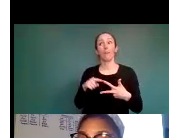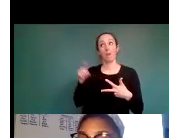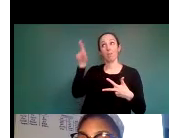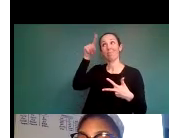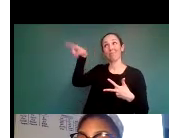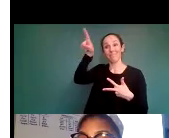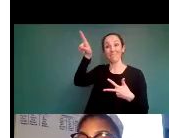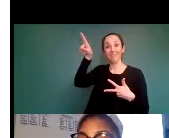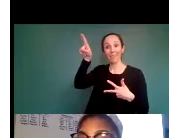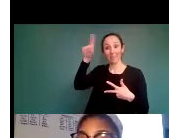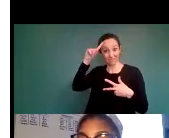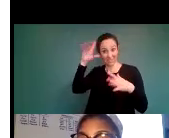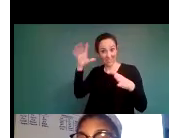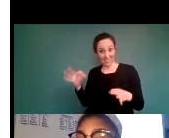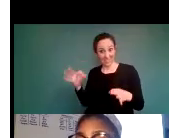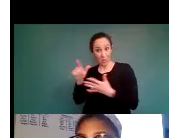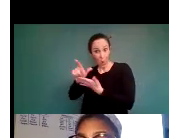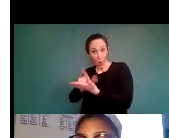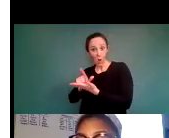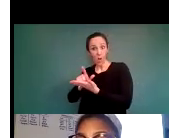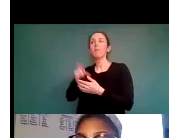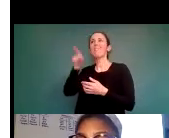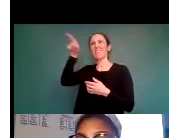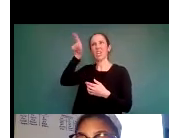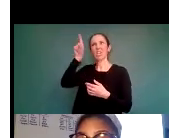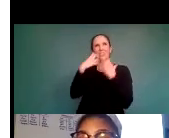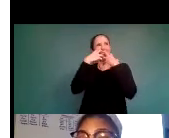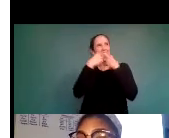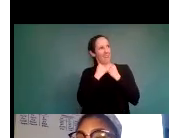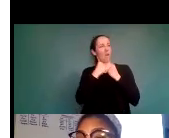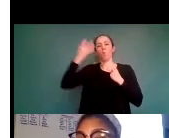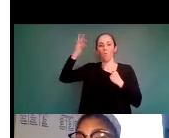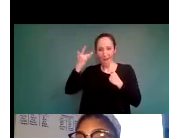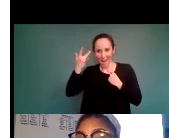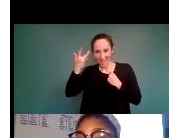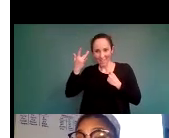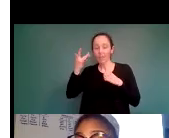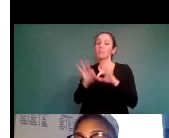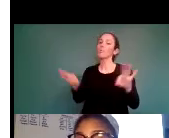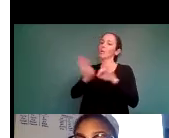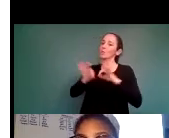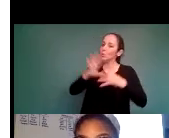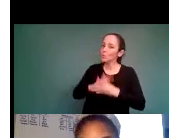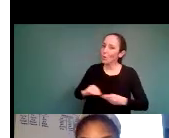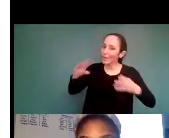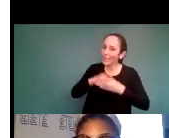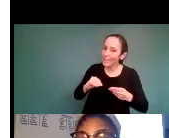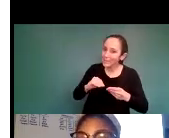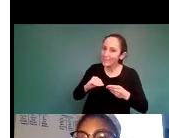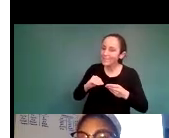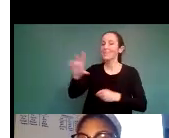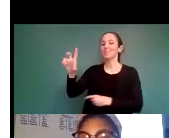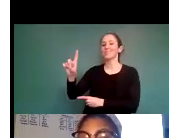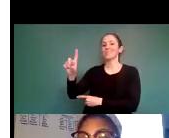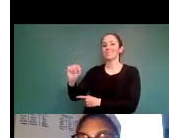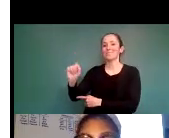care about the issue and the policy solution that you're bringing to them. And we want to use stories and data to do that, addressing